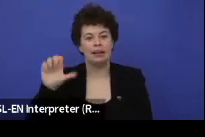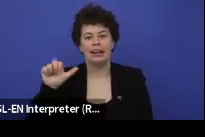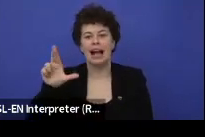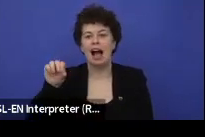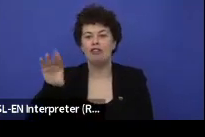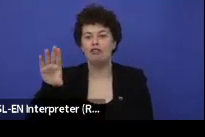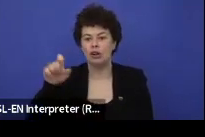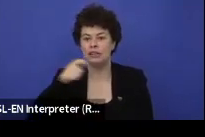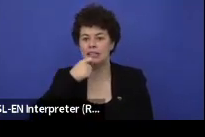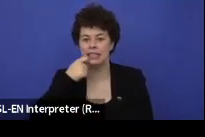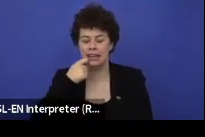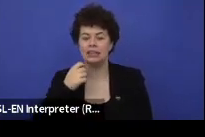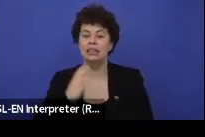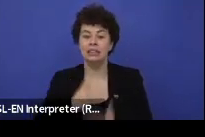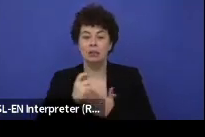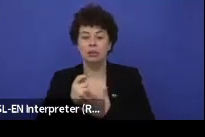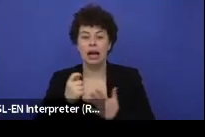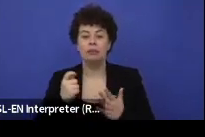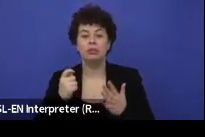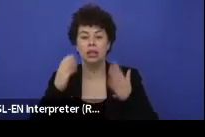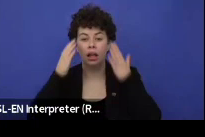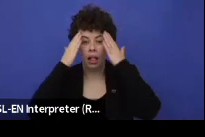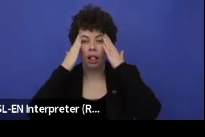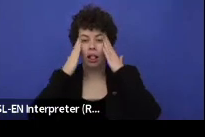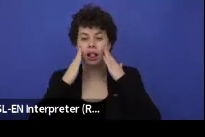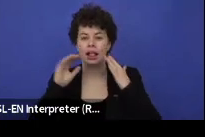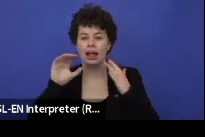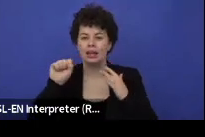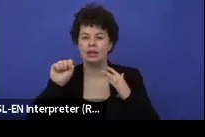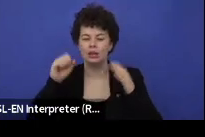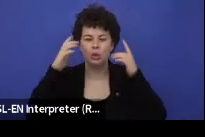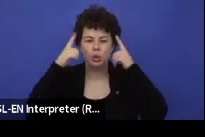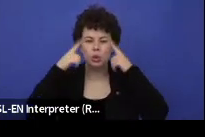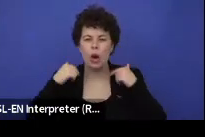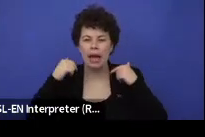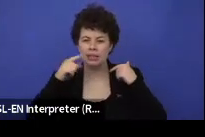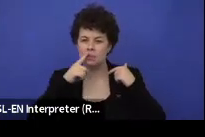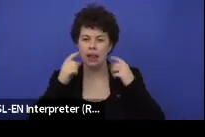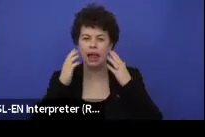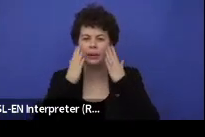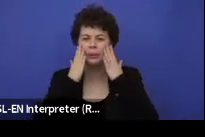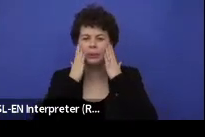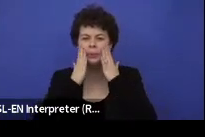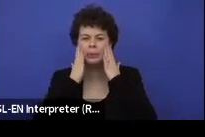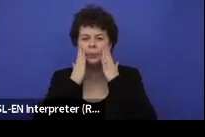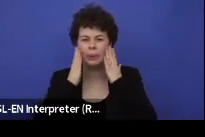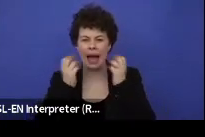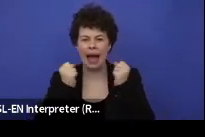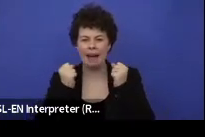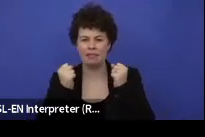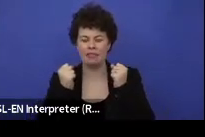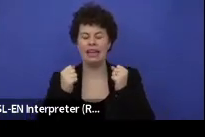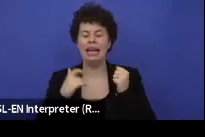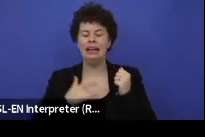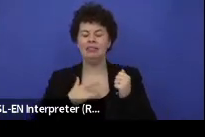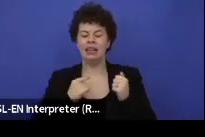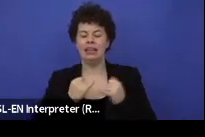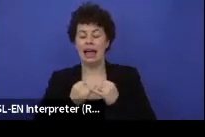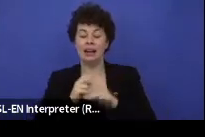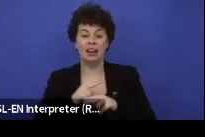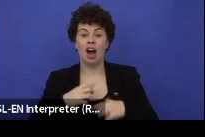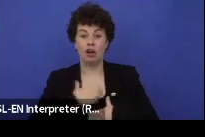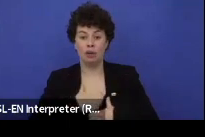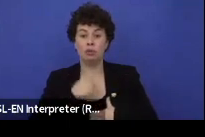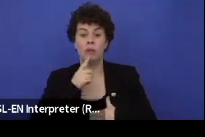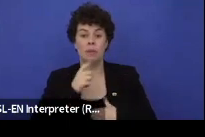an unpleasant sheen, and it was embarrassing and uncomfortable, but she could carry on working and then sort of damp herself down, tidy herself